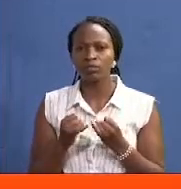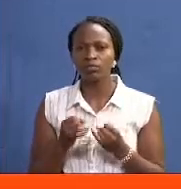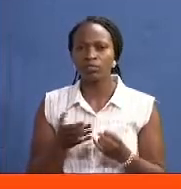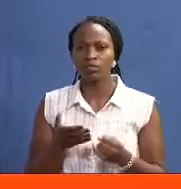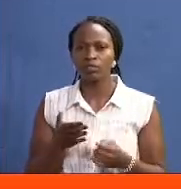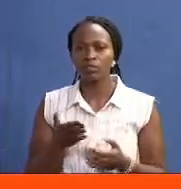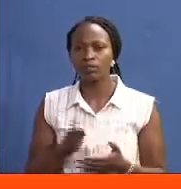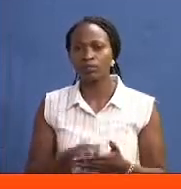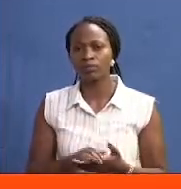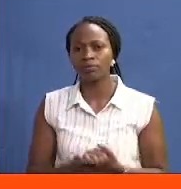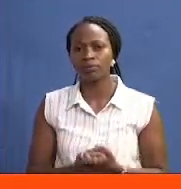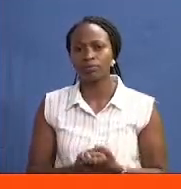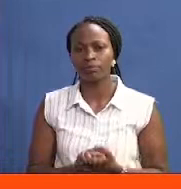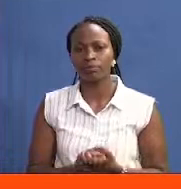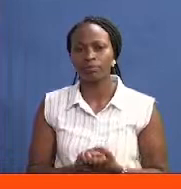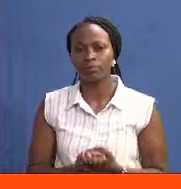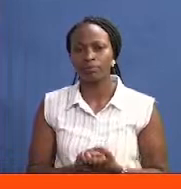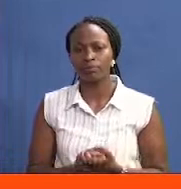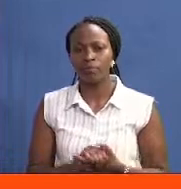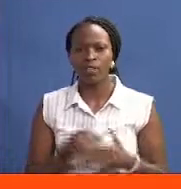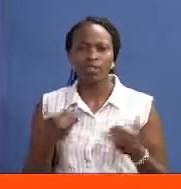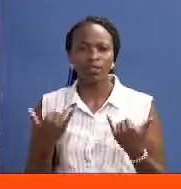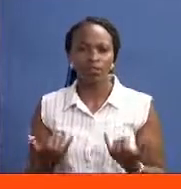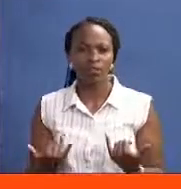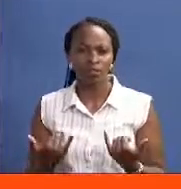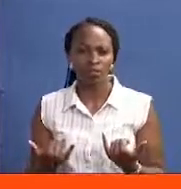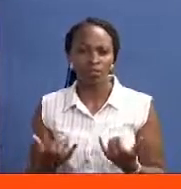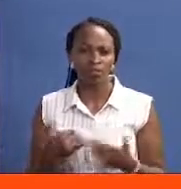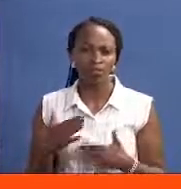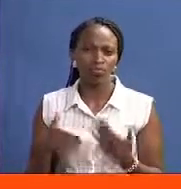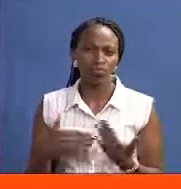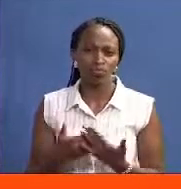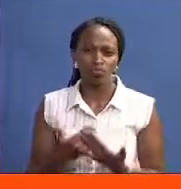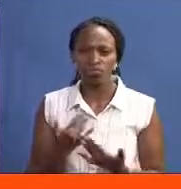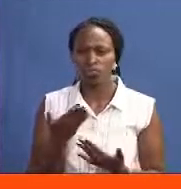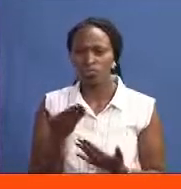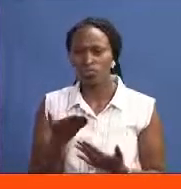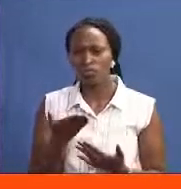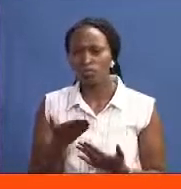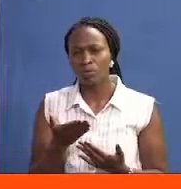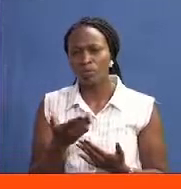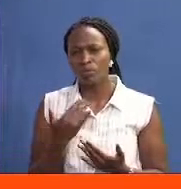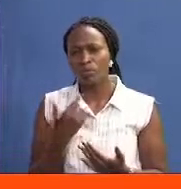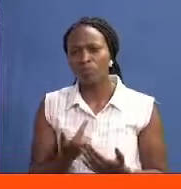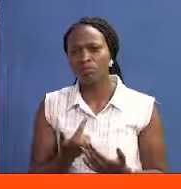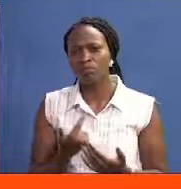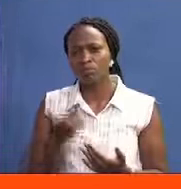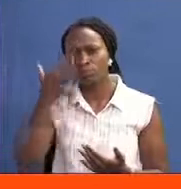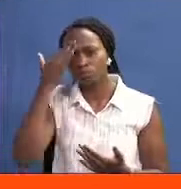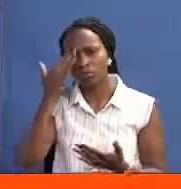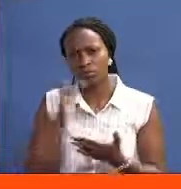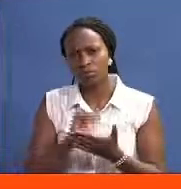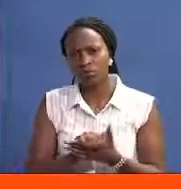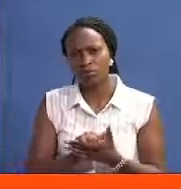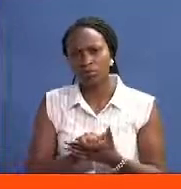past. And now with all this coming about, I perceive a threat to the newsrooms, as